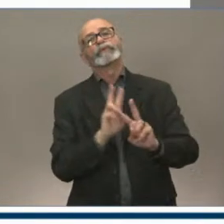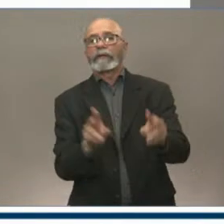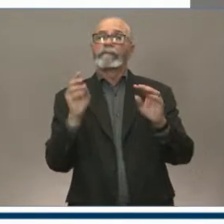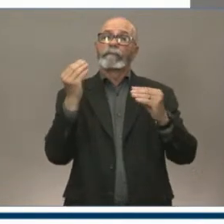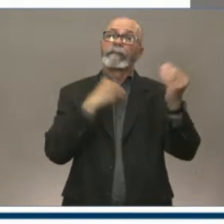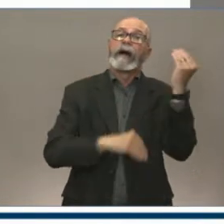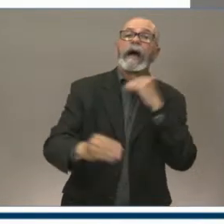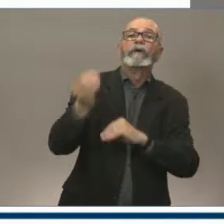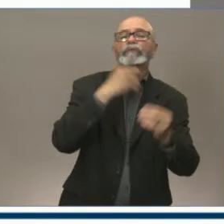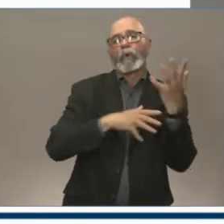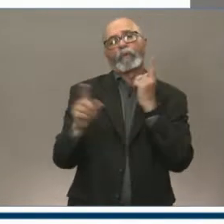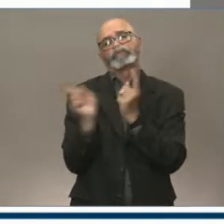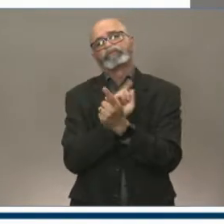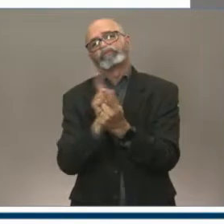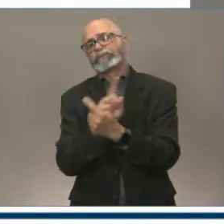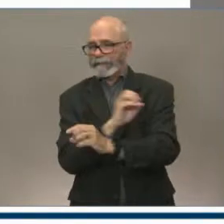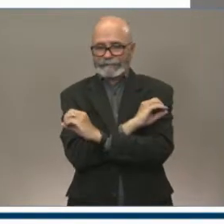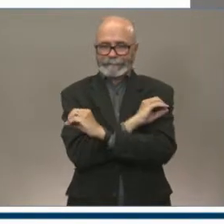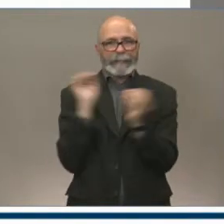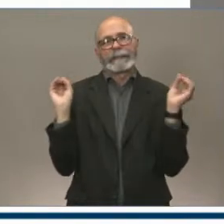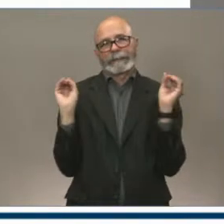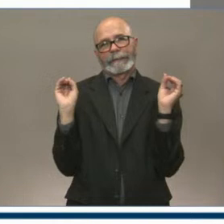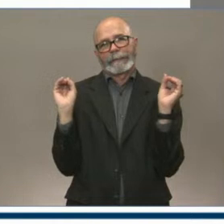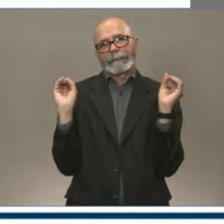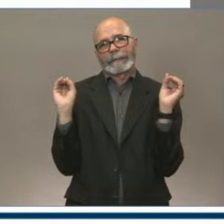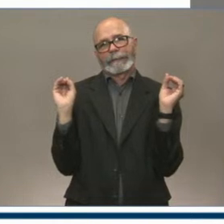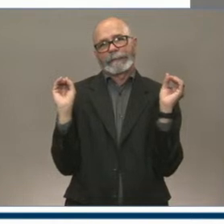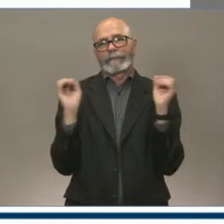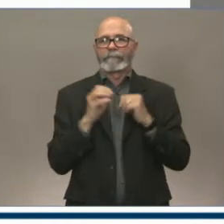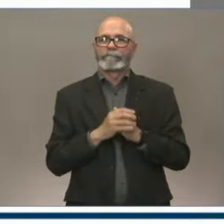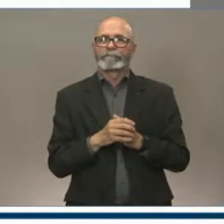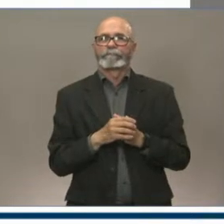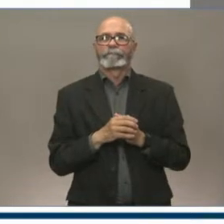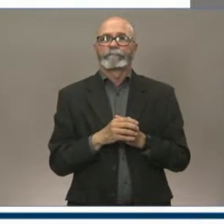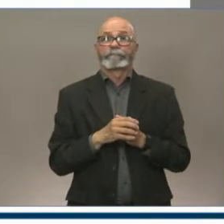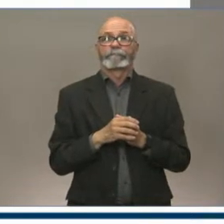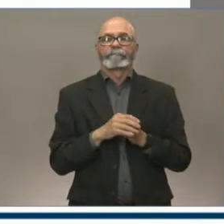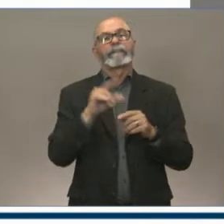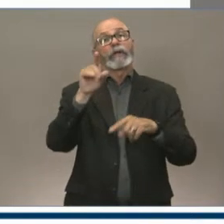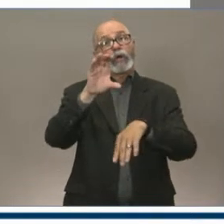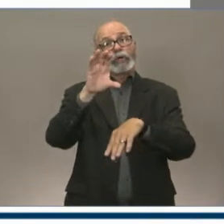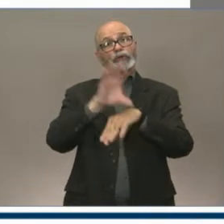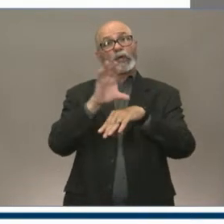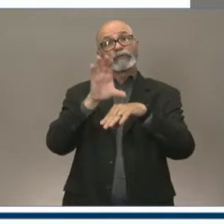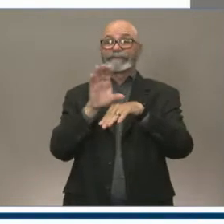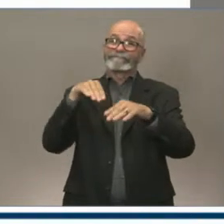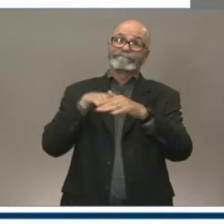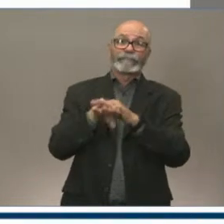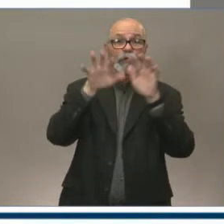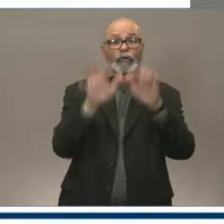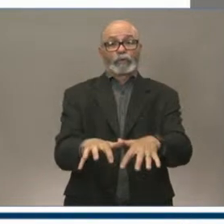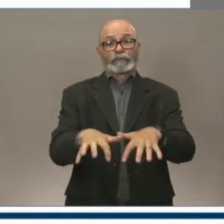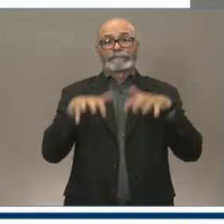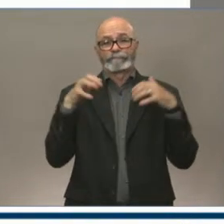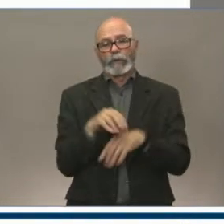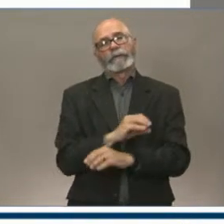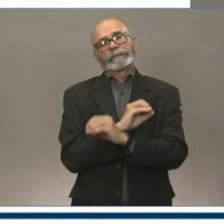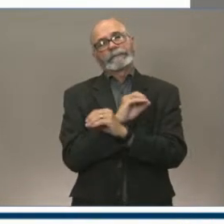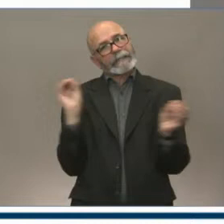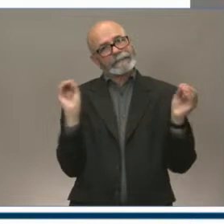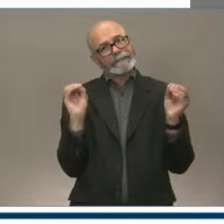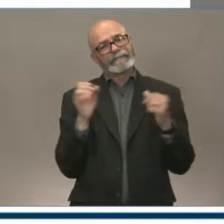social events around those. There can be no in-person faith gatherings. Profit and not-for-profit